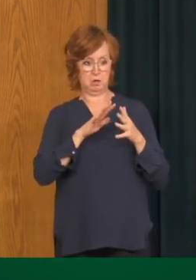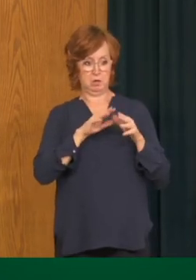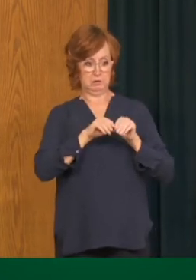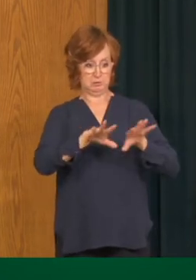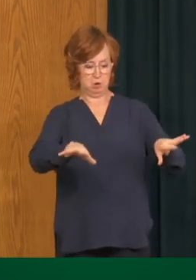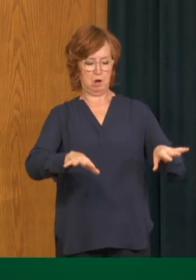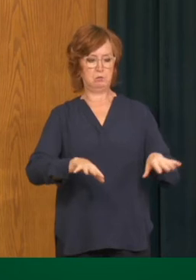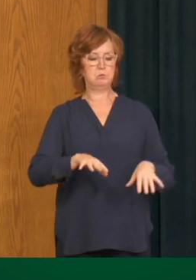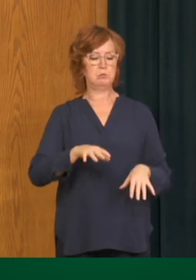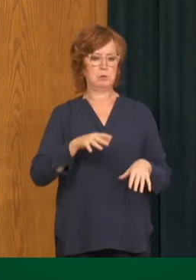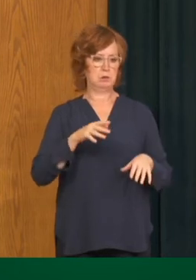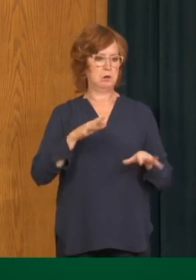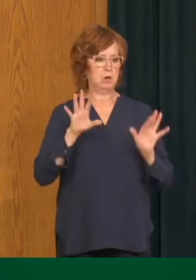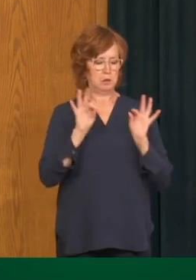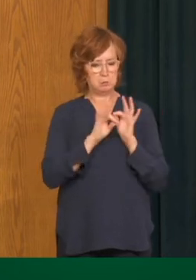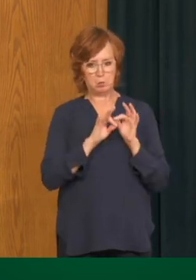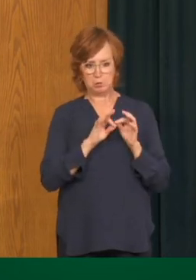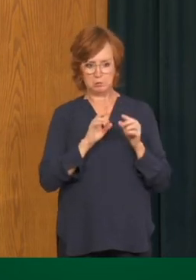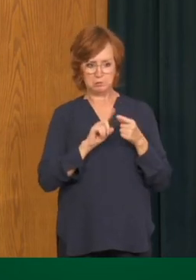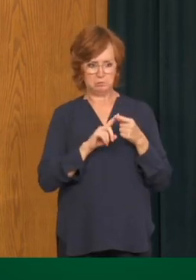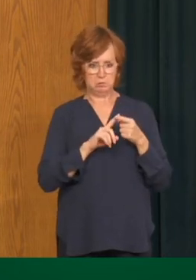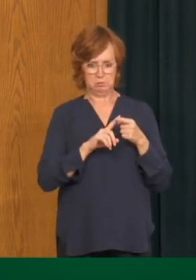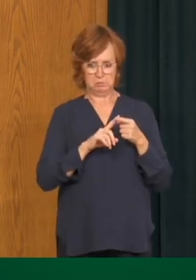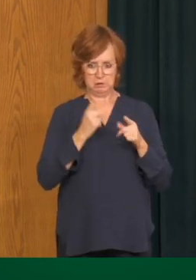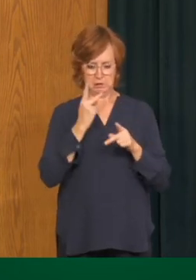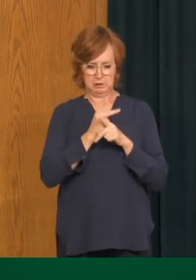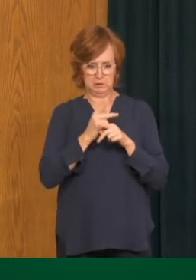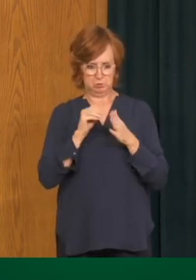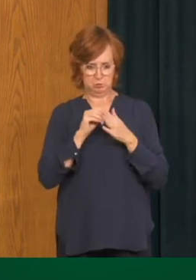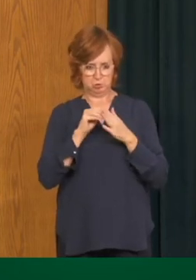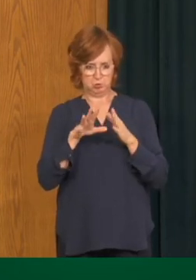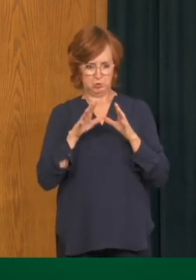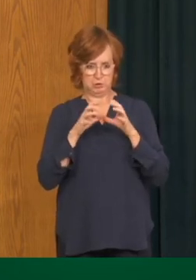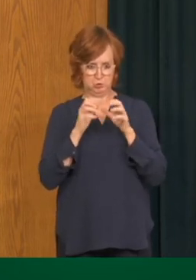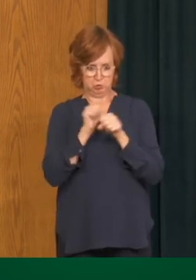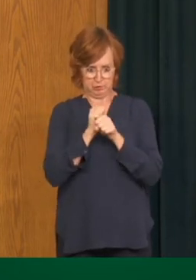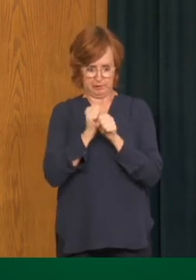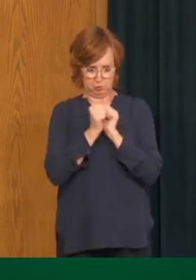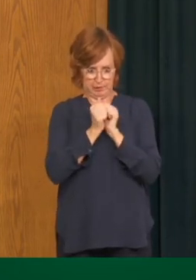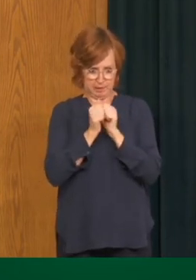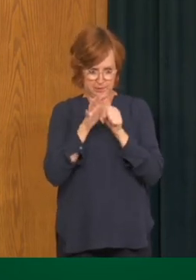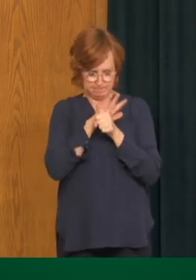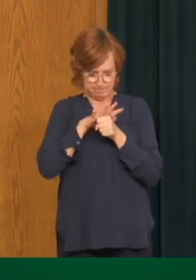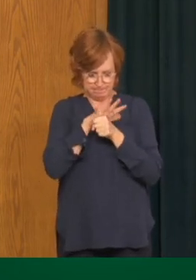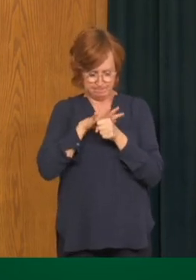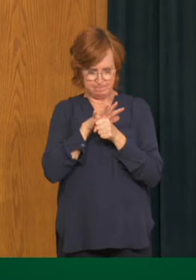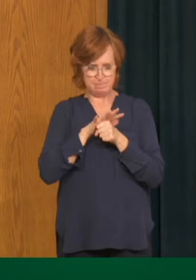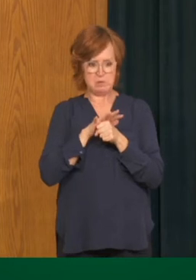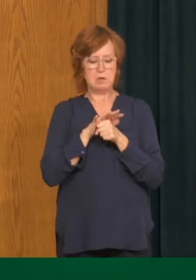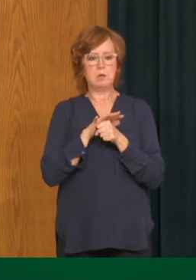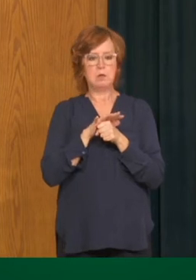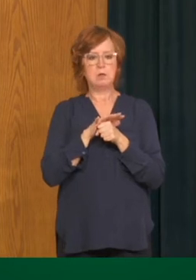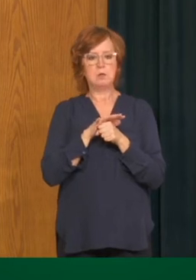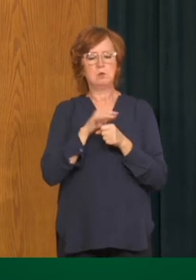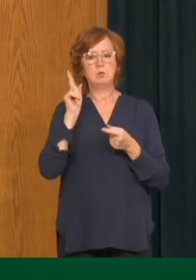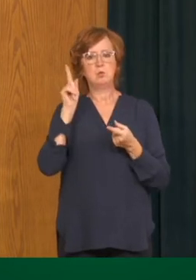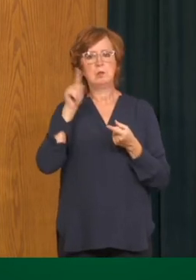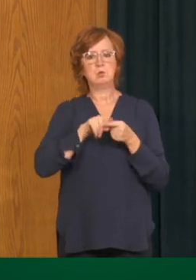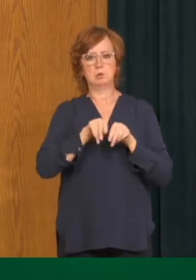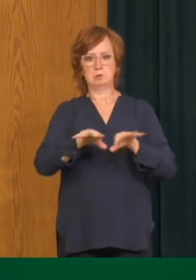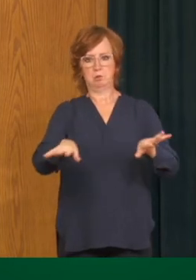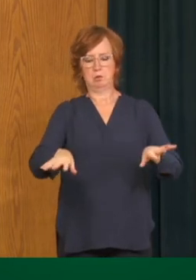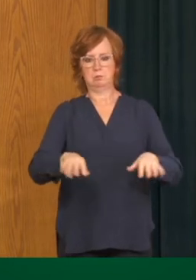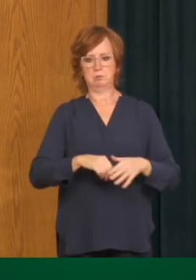whether it's testing, whether it's cohorting, what are the interventions that keep transmission at the lowest possible level. And we